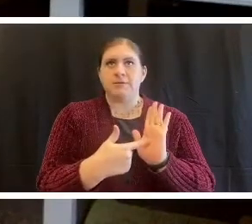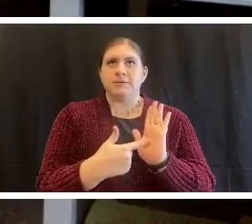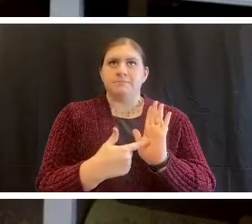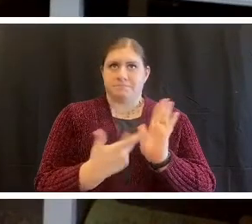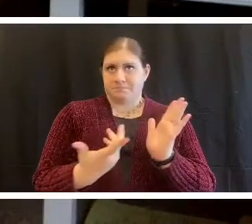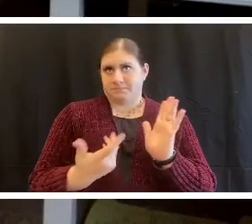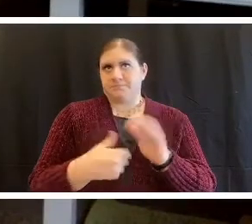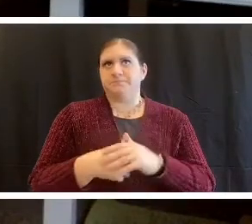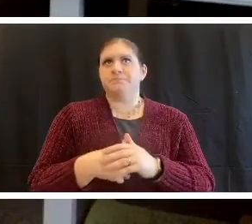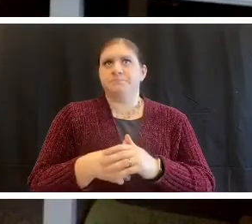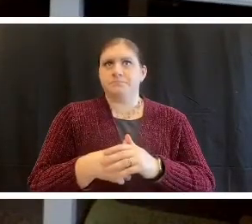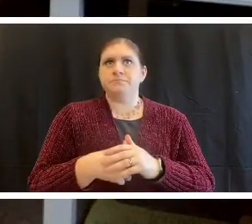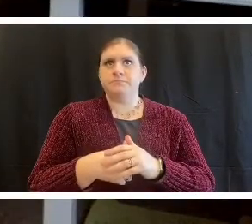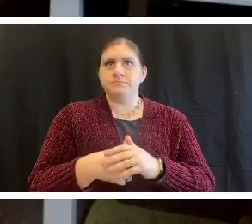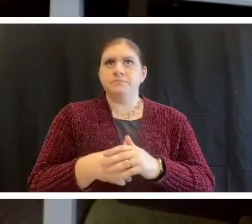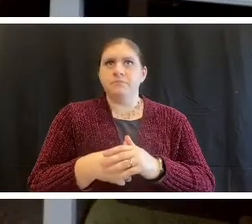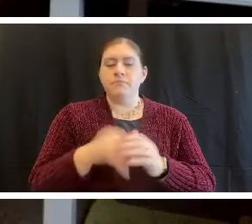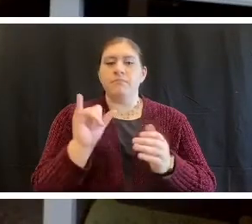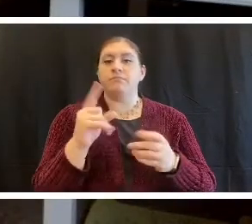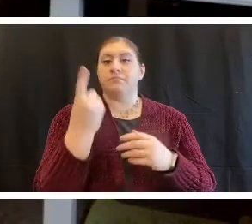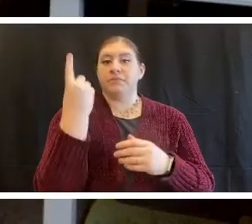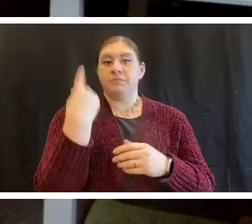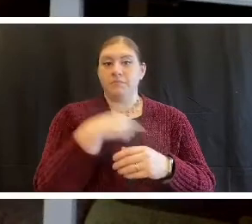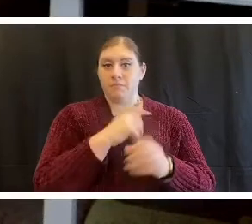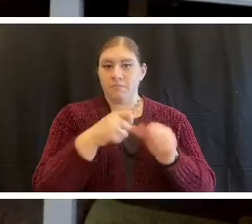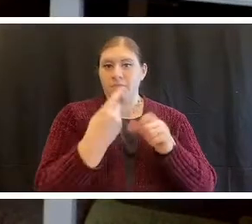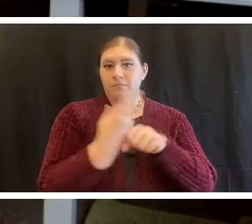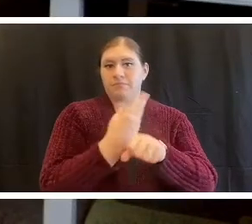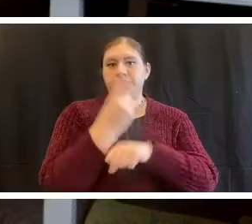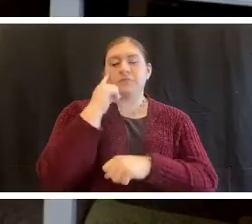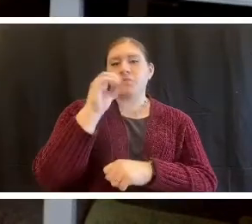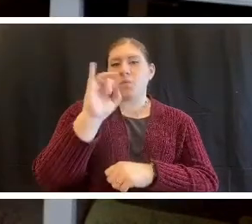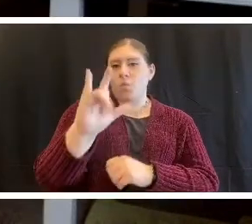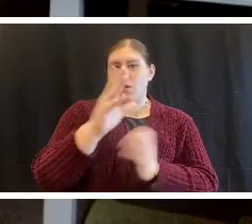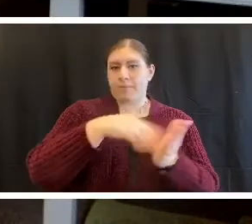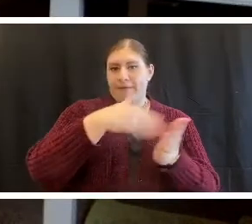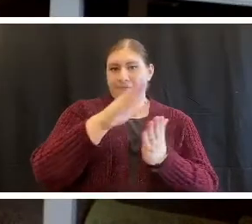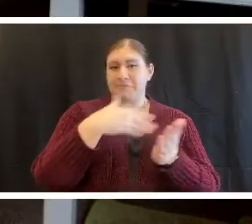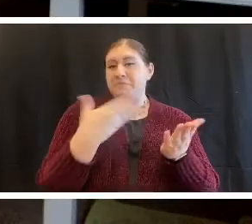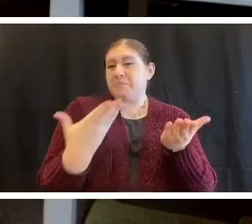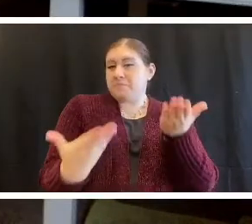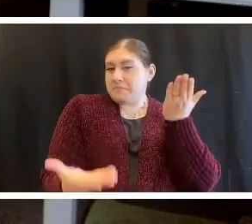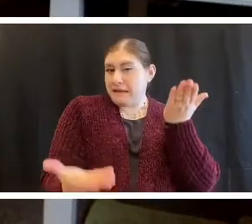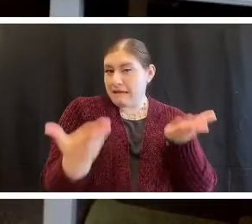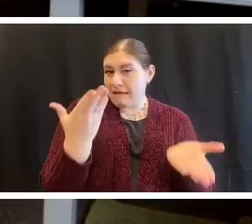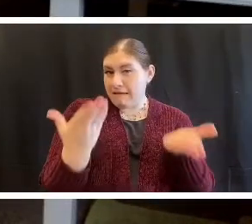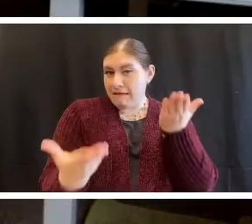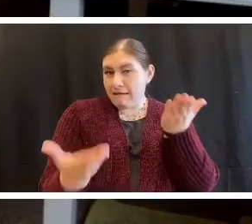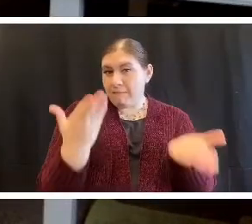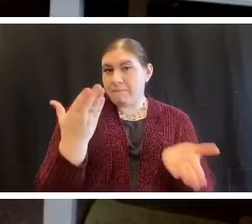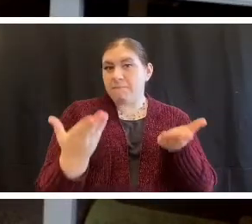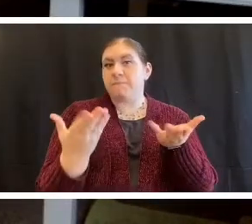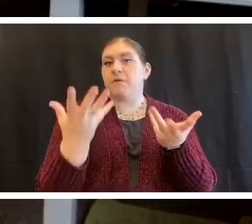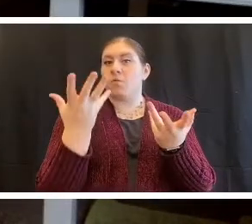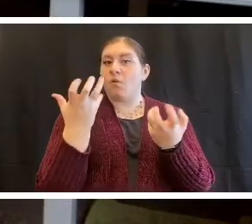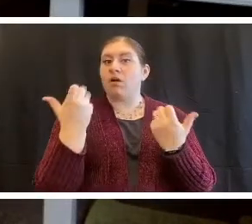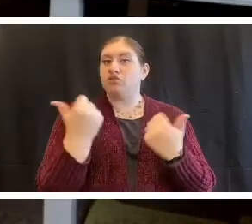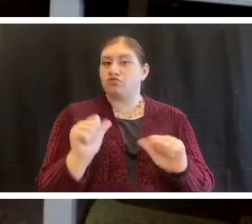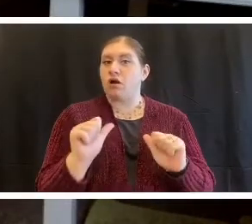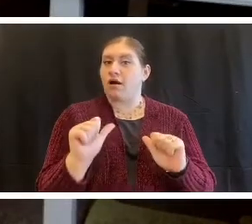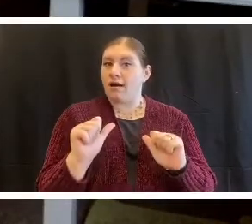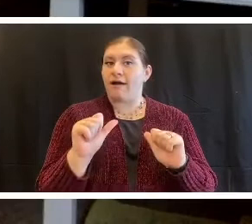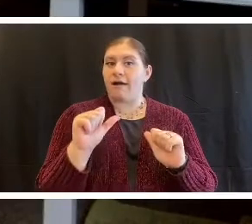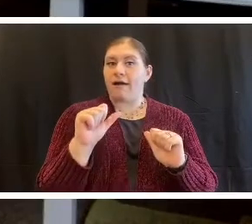And that's something we can use in oil painting. So it's possible they might want to explore